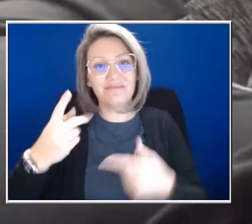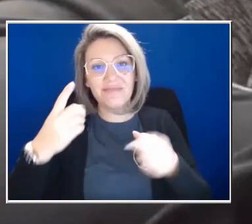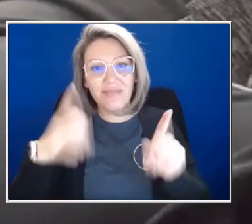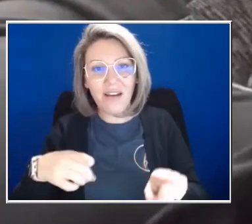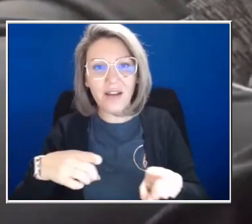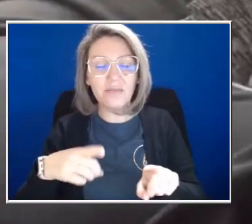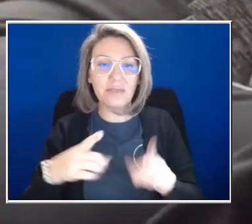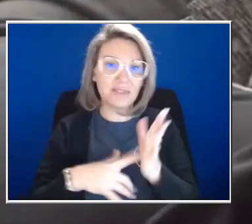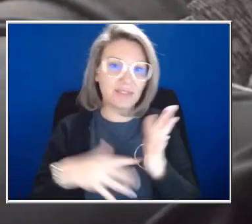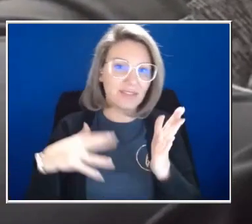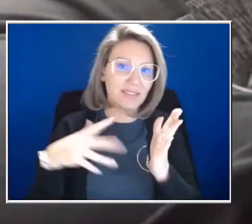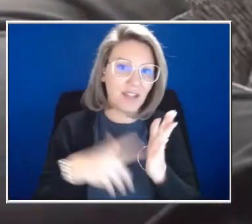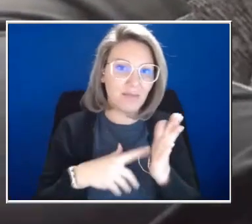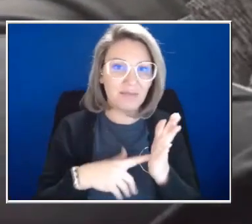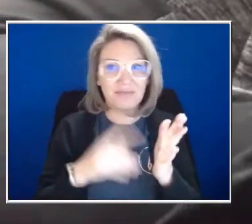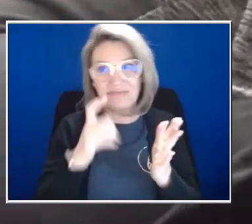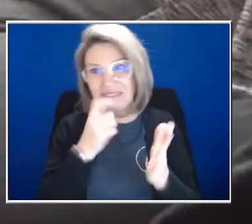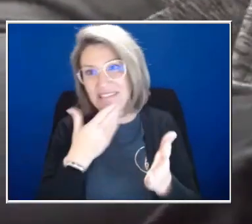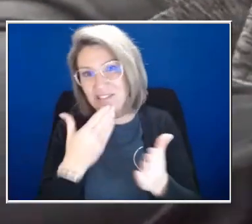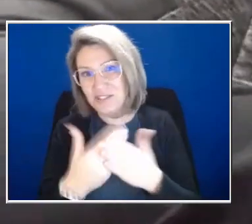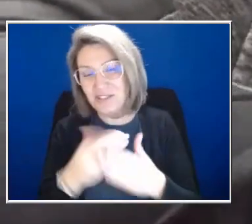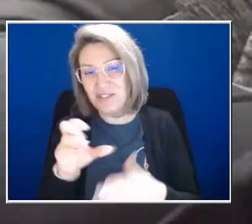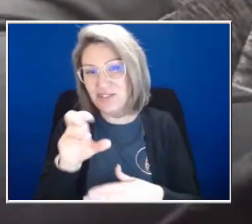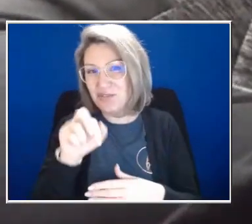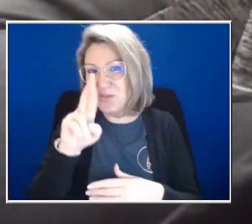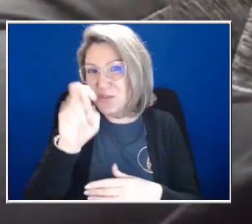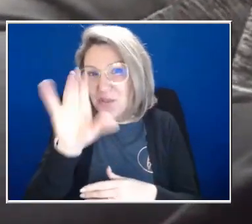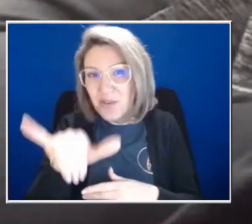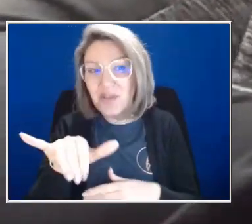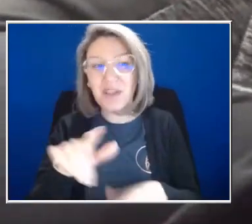didn't do it as good as Corey. So